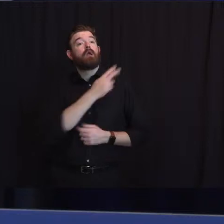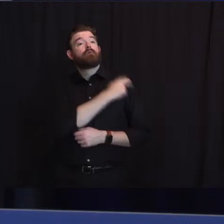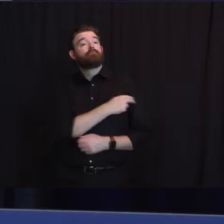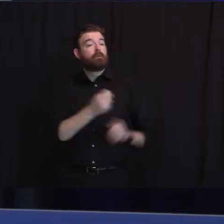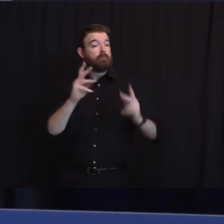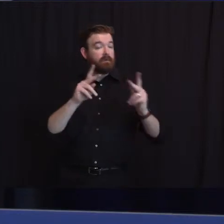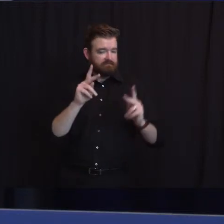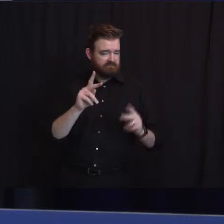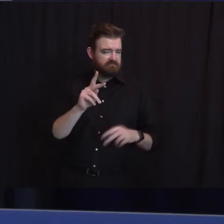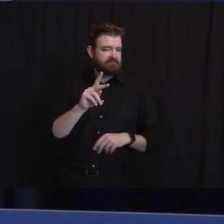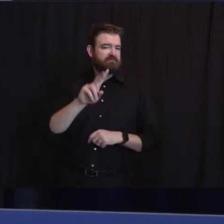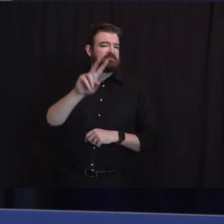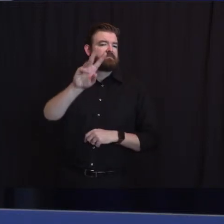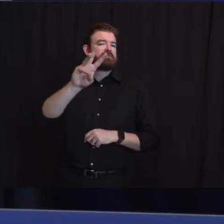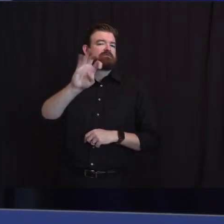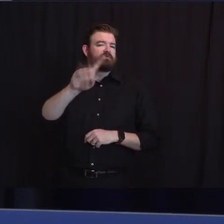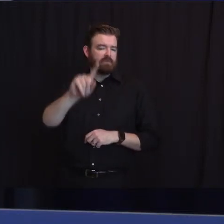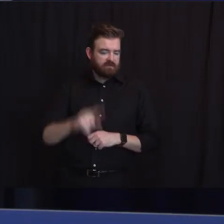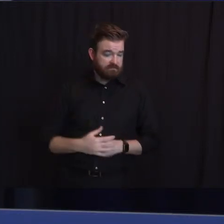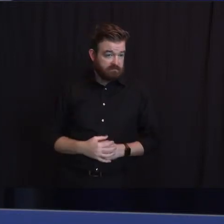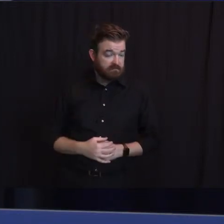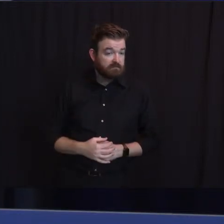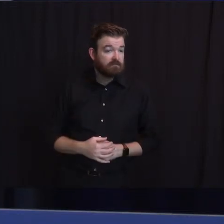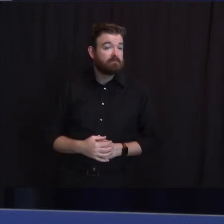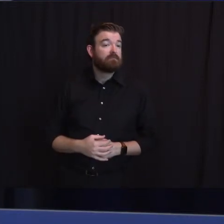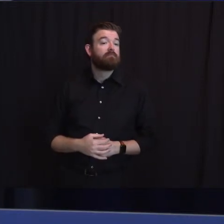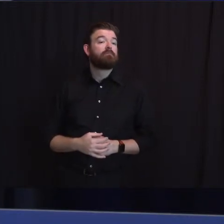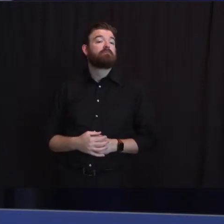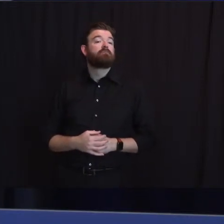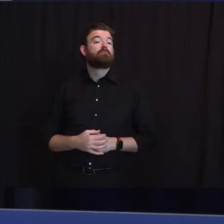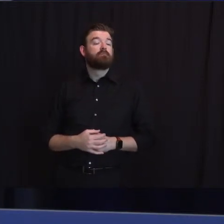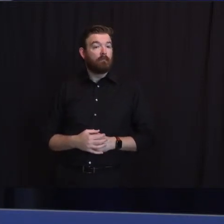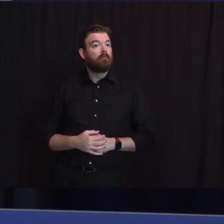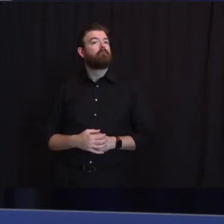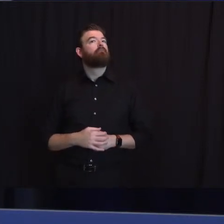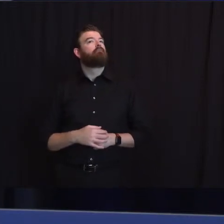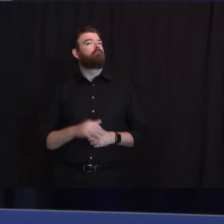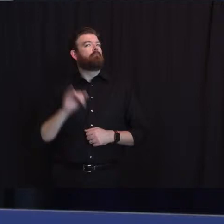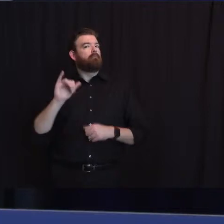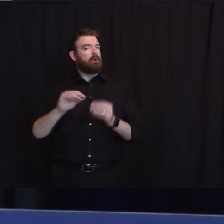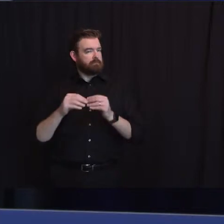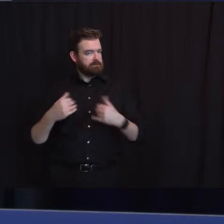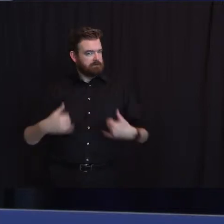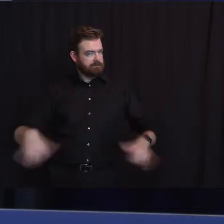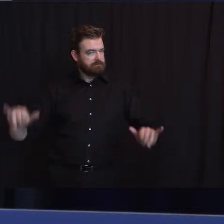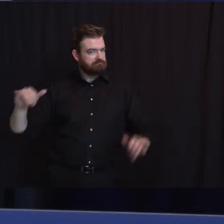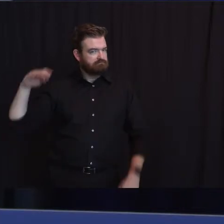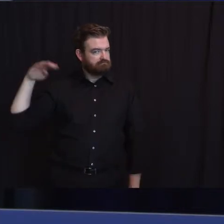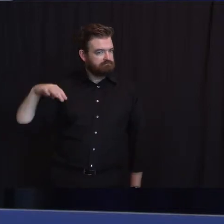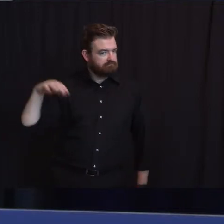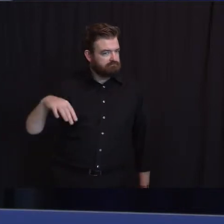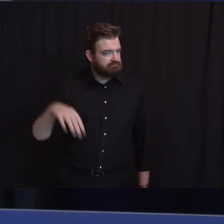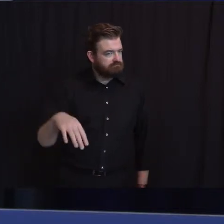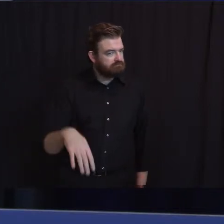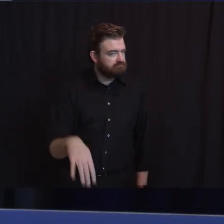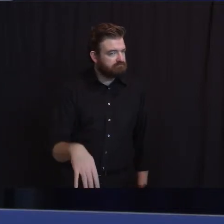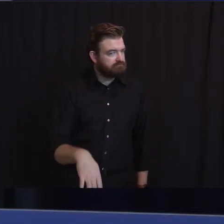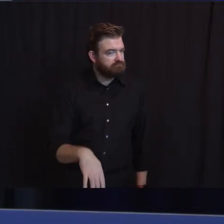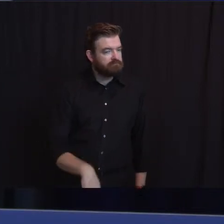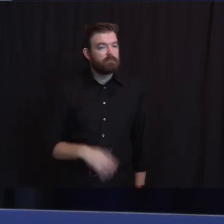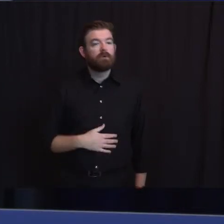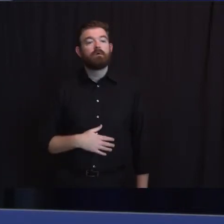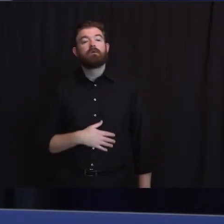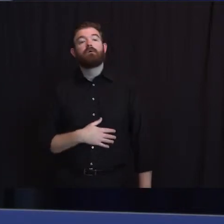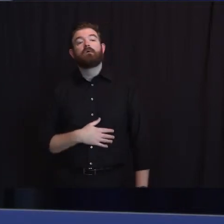641 hospitalizations. Thankfully, this number continues to decline. Fortunately, there are no new reports